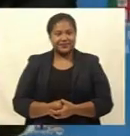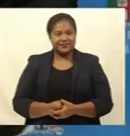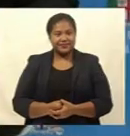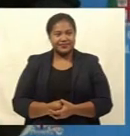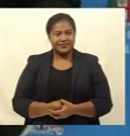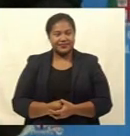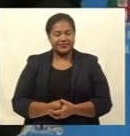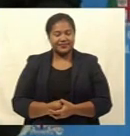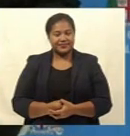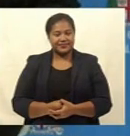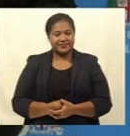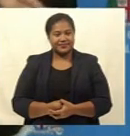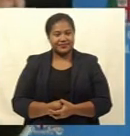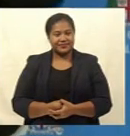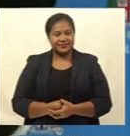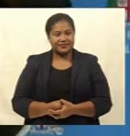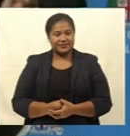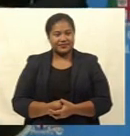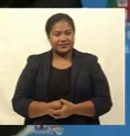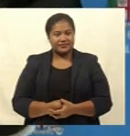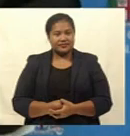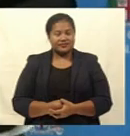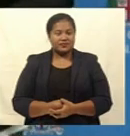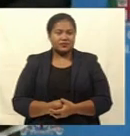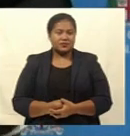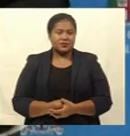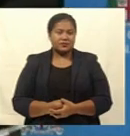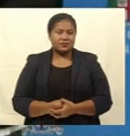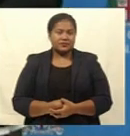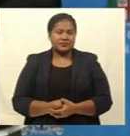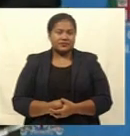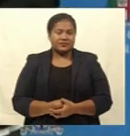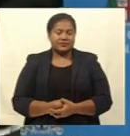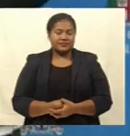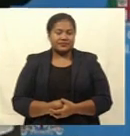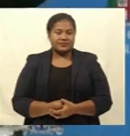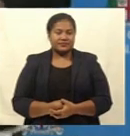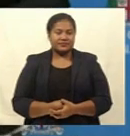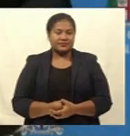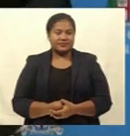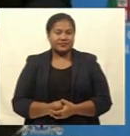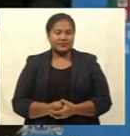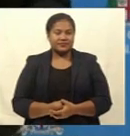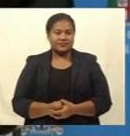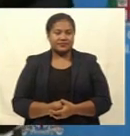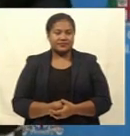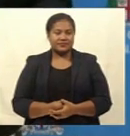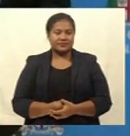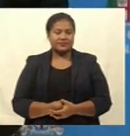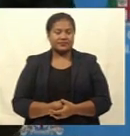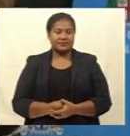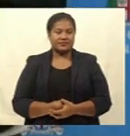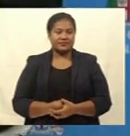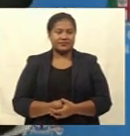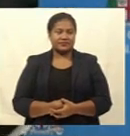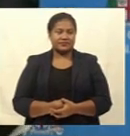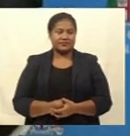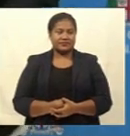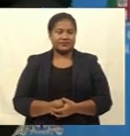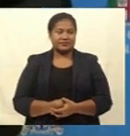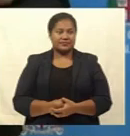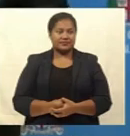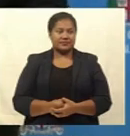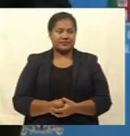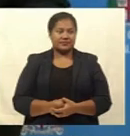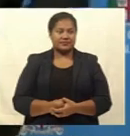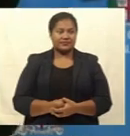I want to make it clear here. We ran this program for those in the lockdown areas because they could not access